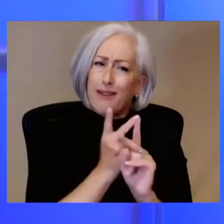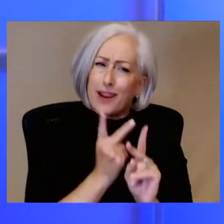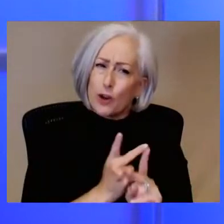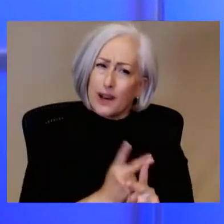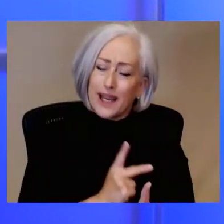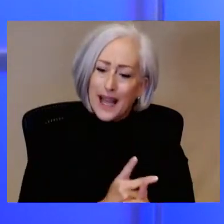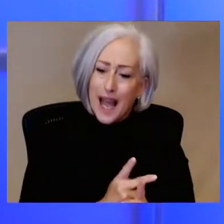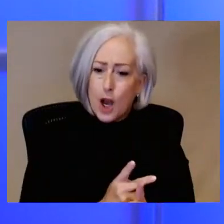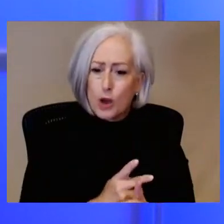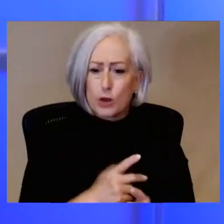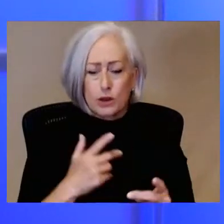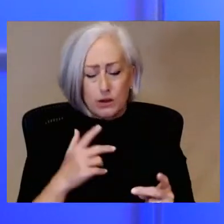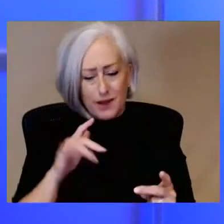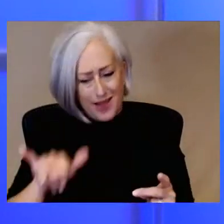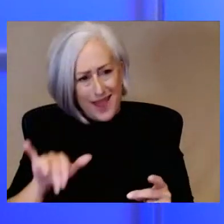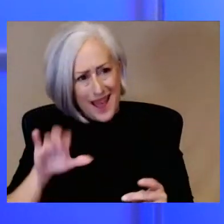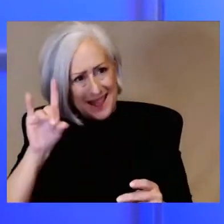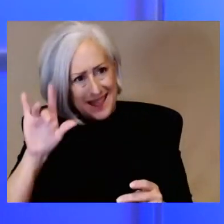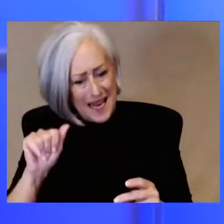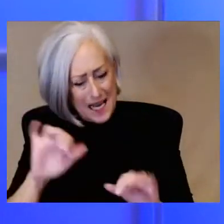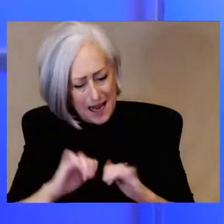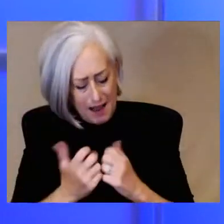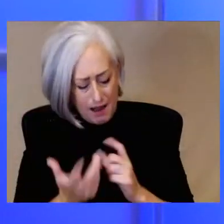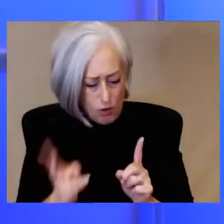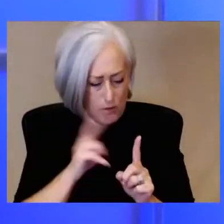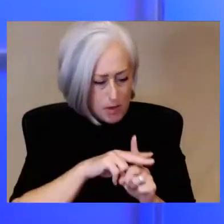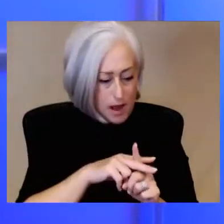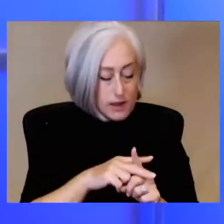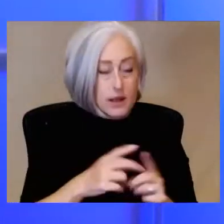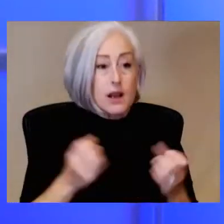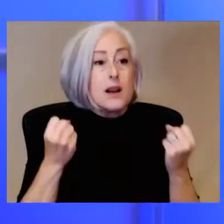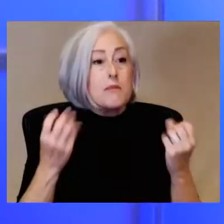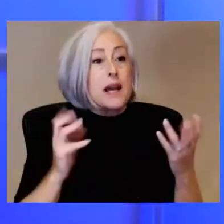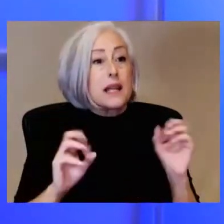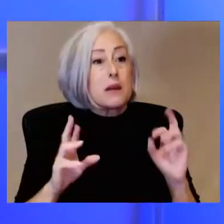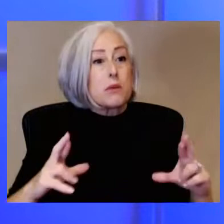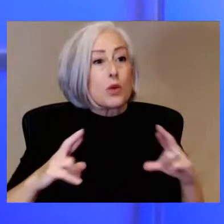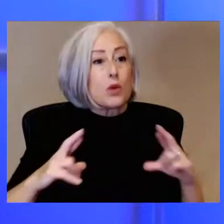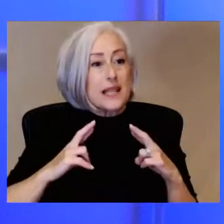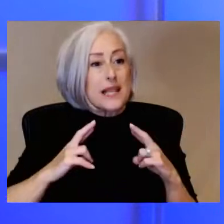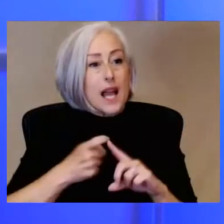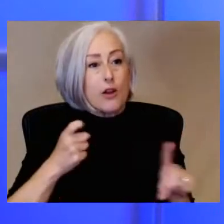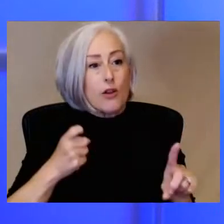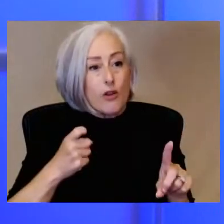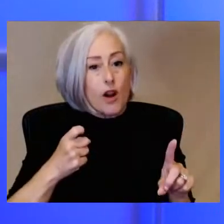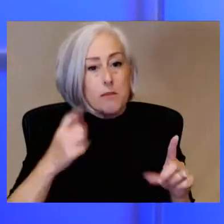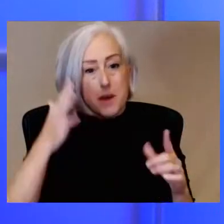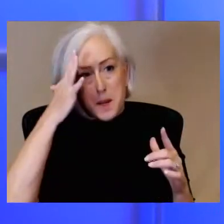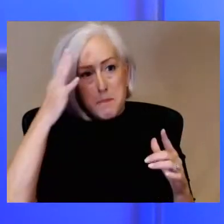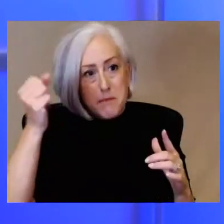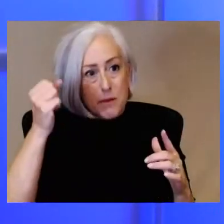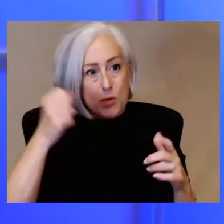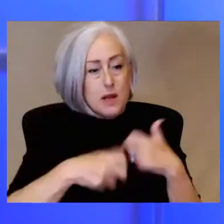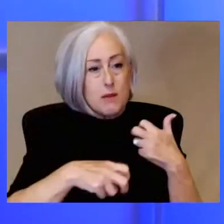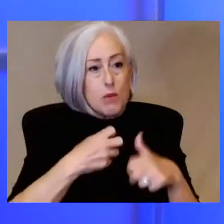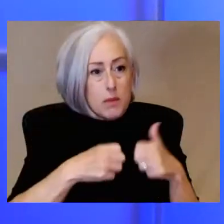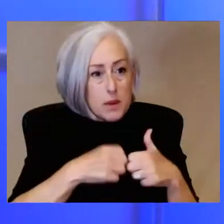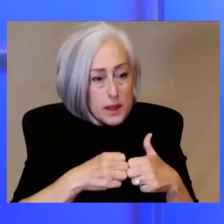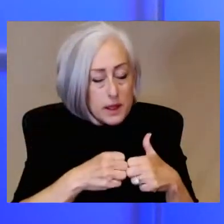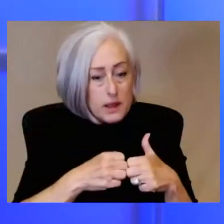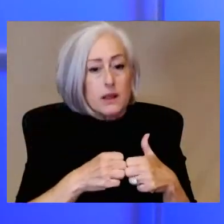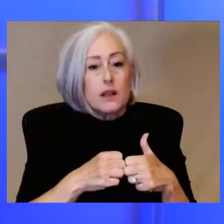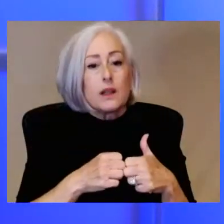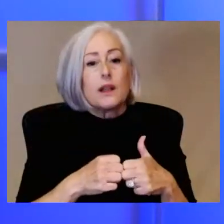of that data. A lot of people retire because of memory issues, and when we do our studies, that can confound things, and it's hard to know